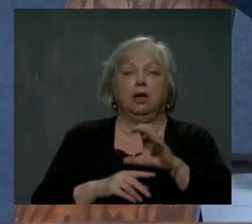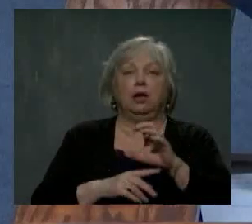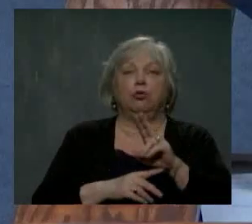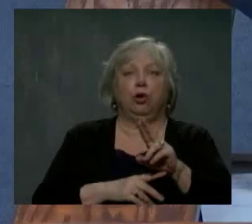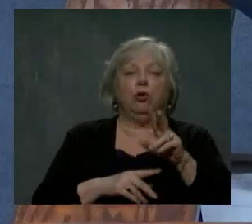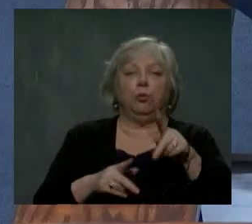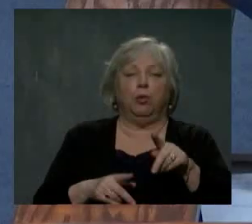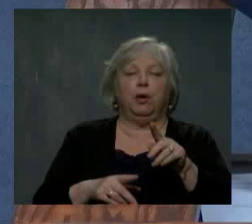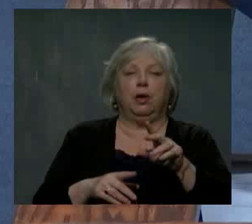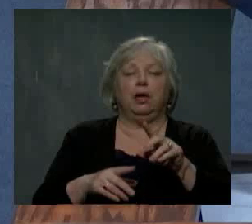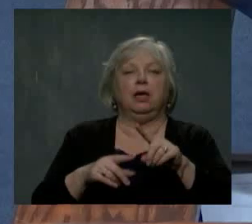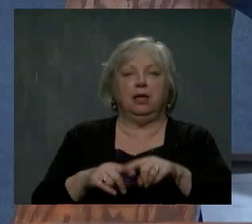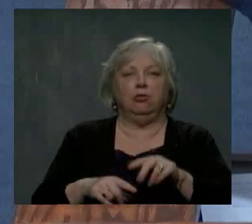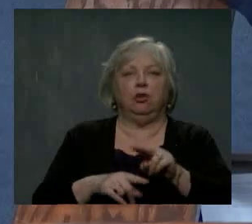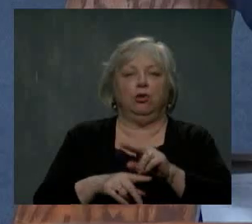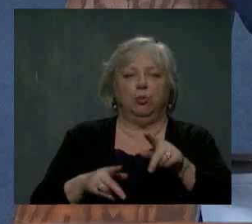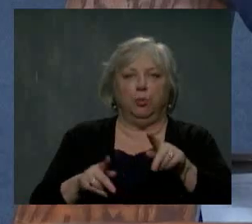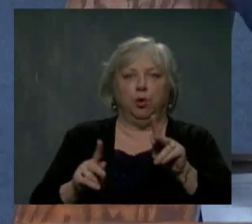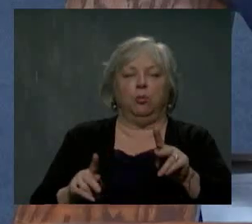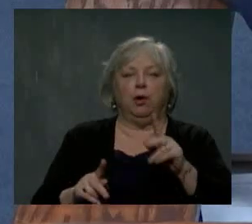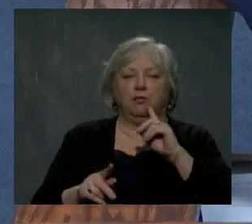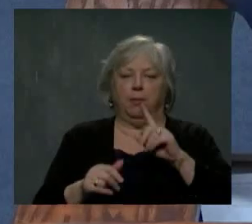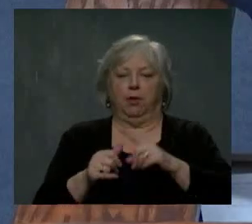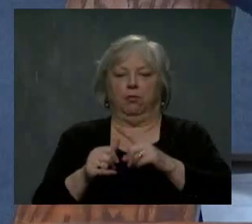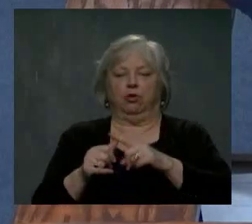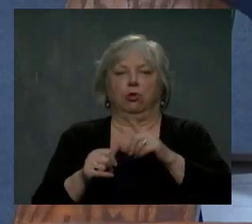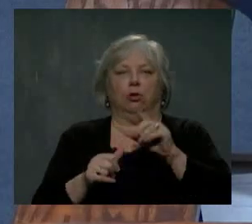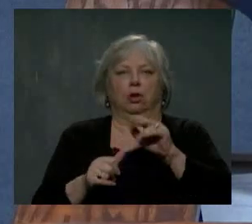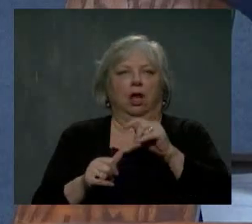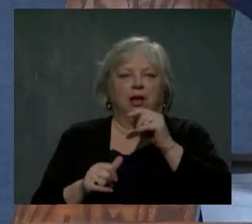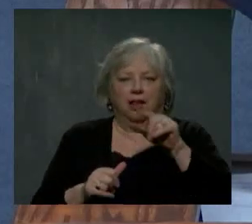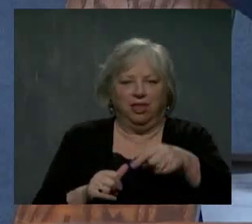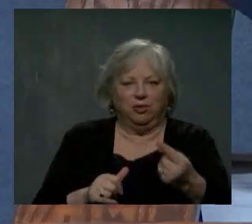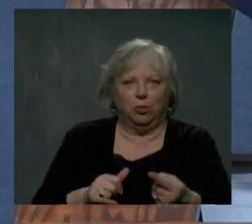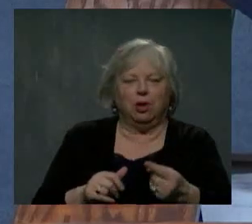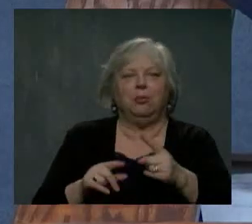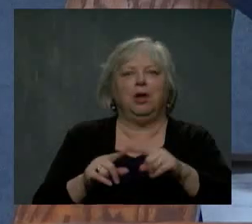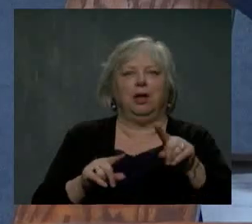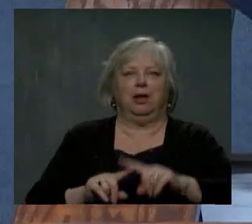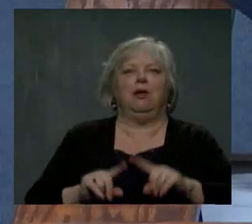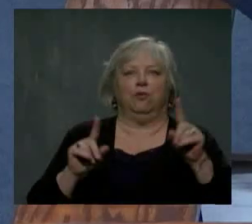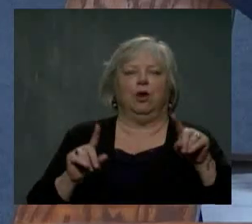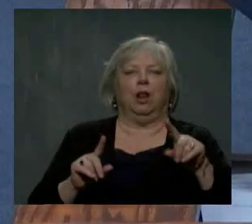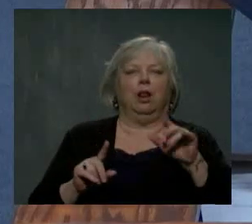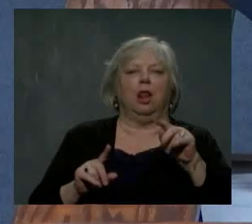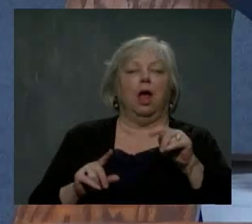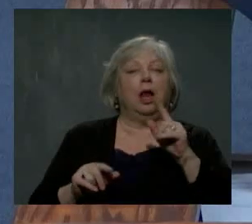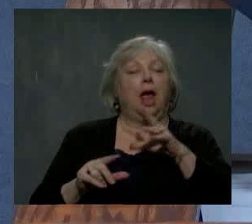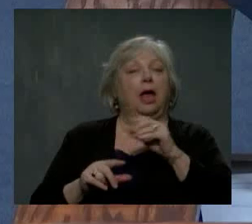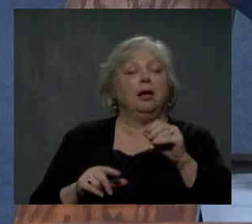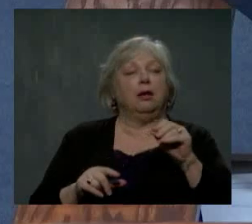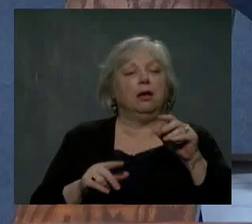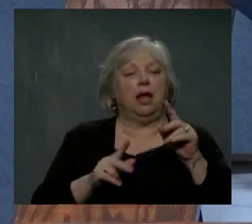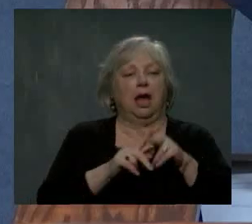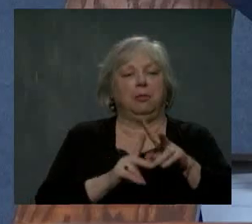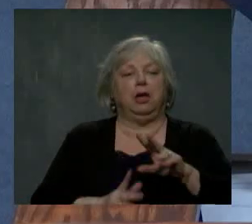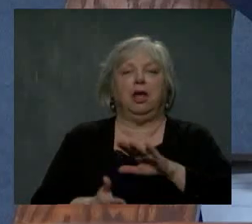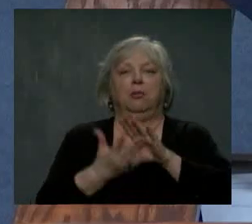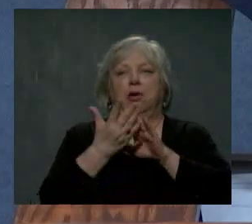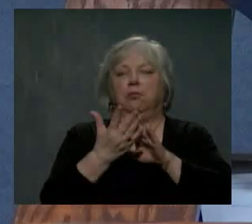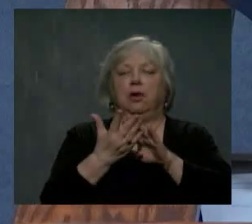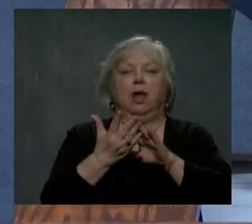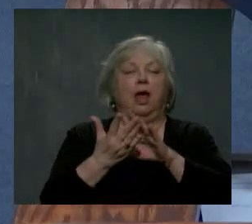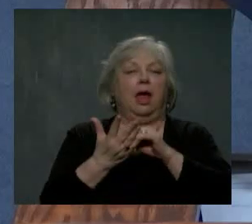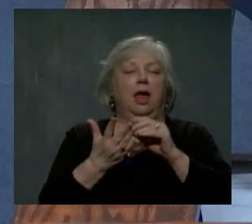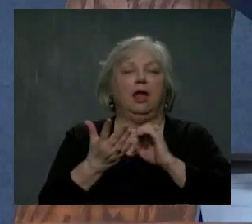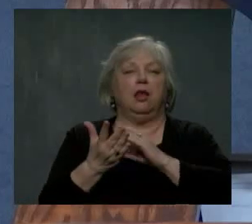permit on the original lot, which was not this lot, and come before the Planning Commission, and it was denied.